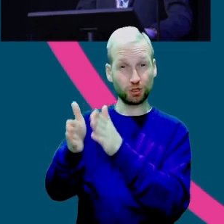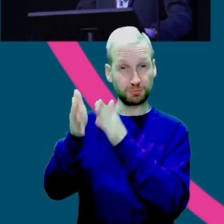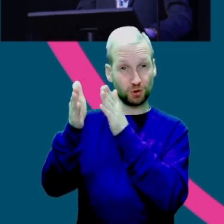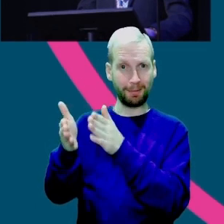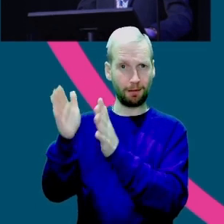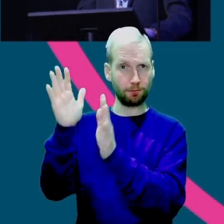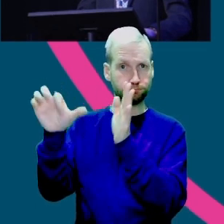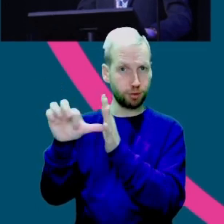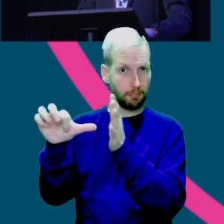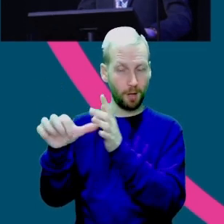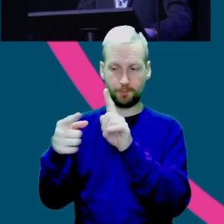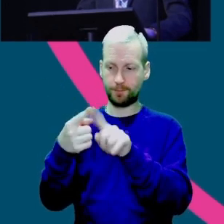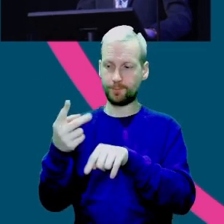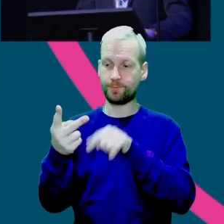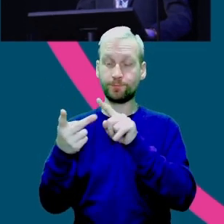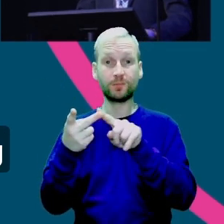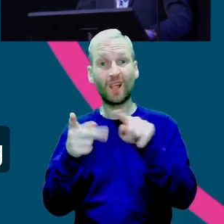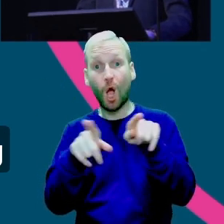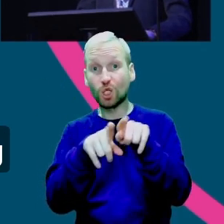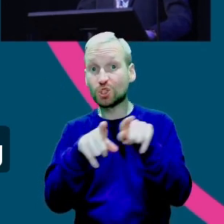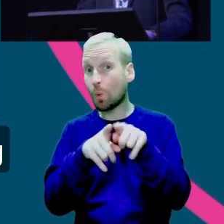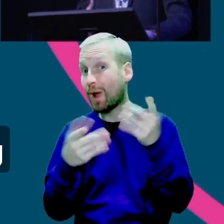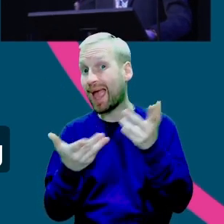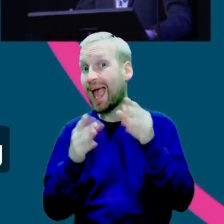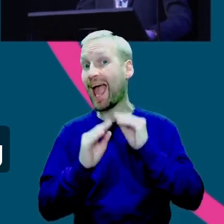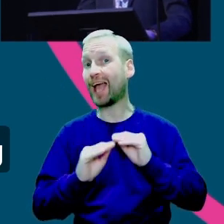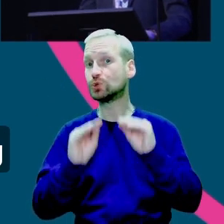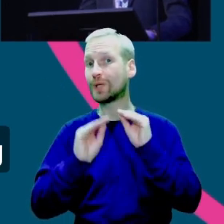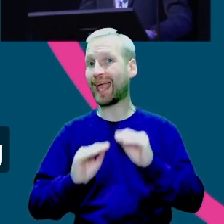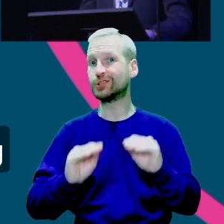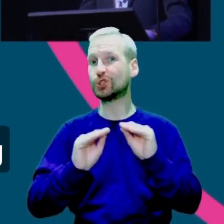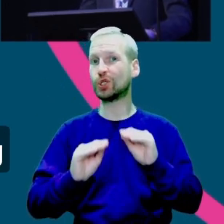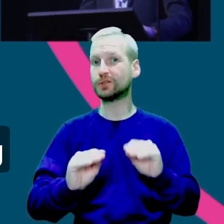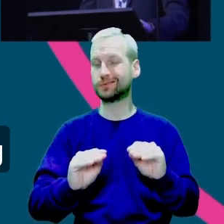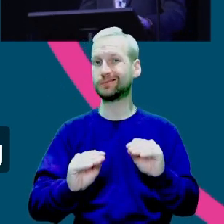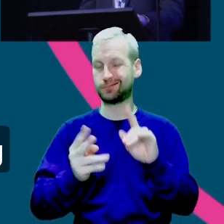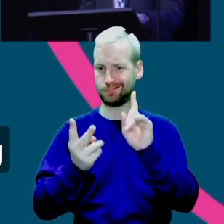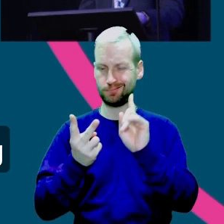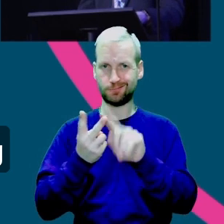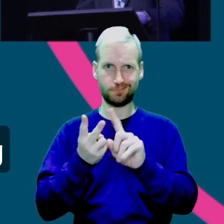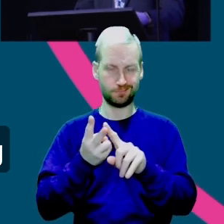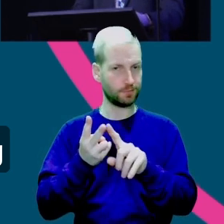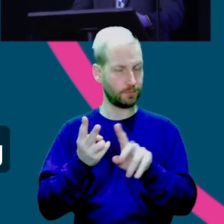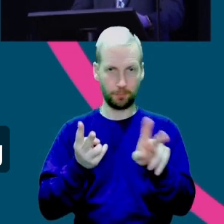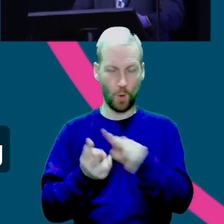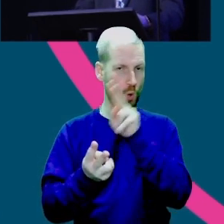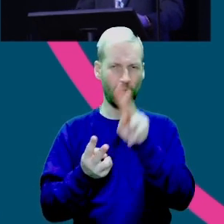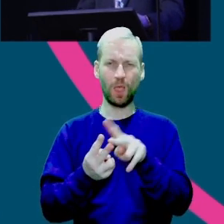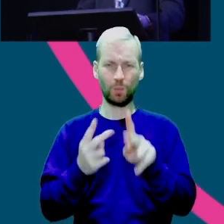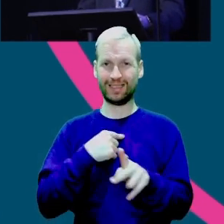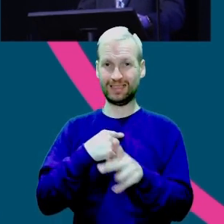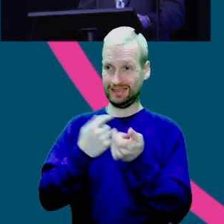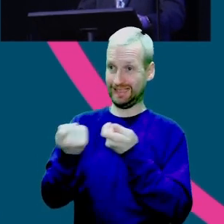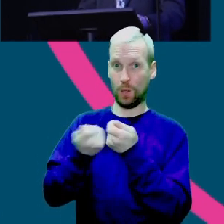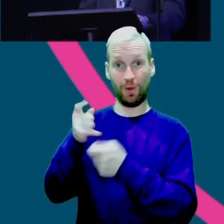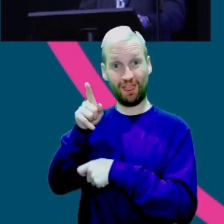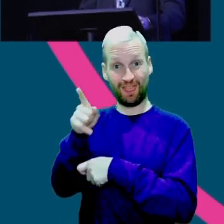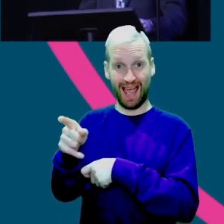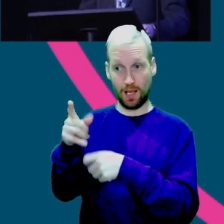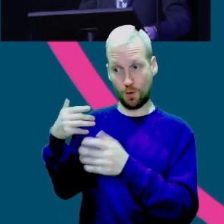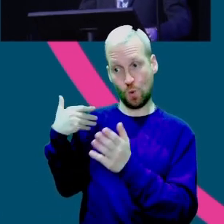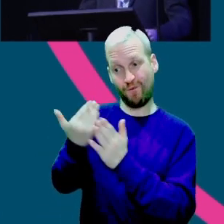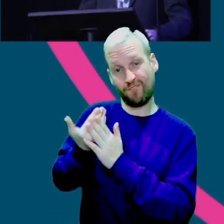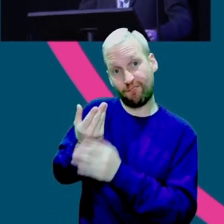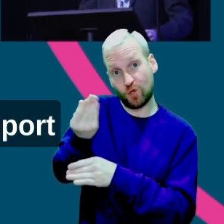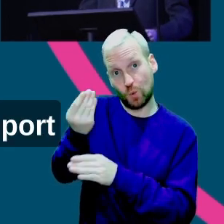within the education sector. But actually, we are in the process of mitigating the effects of that over the next